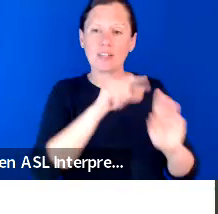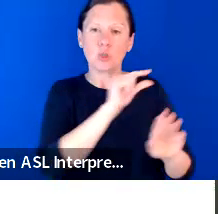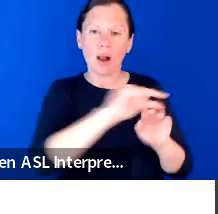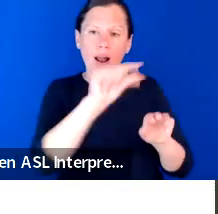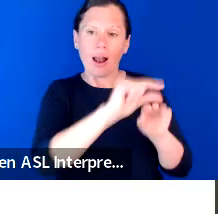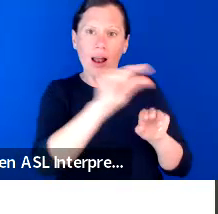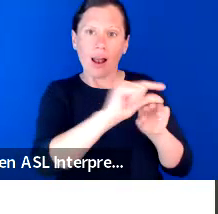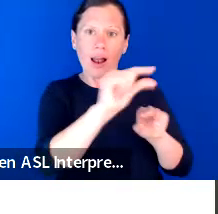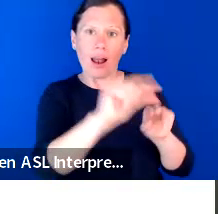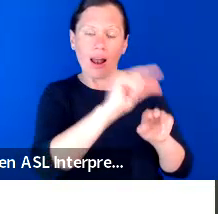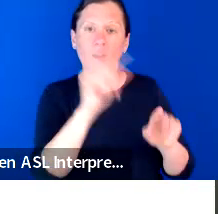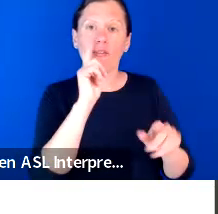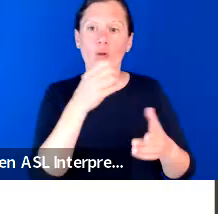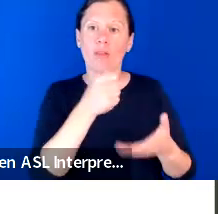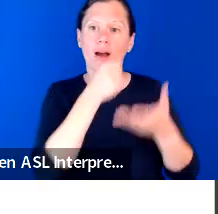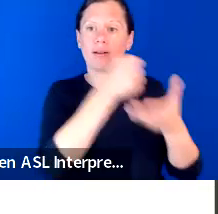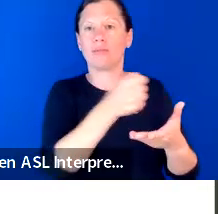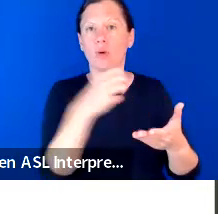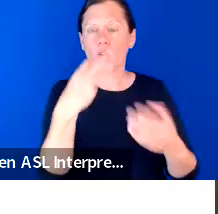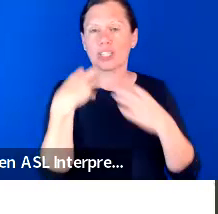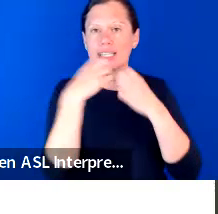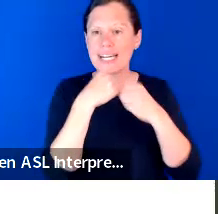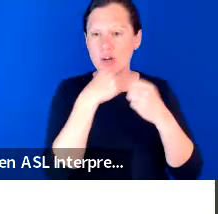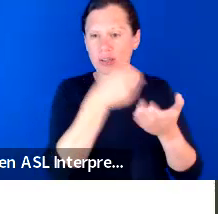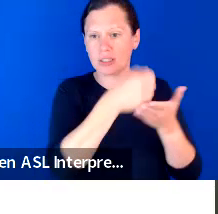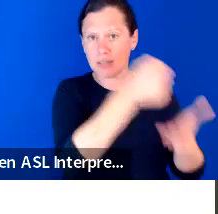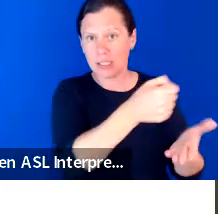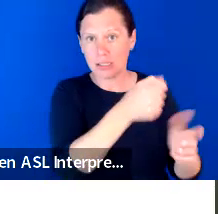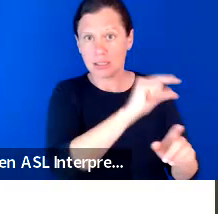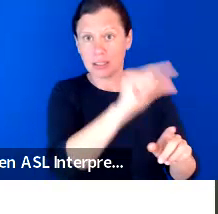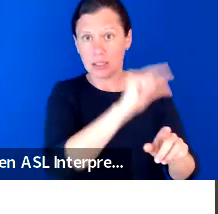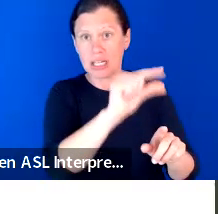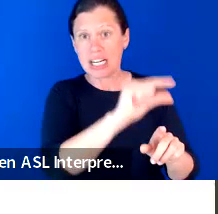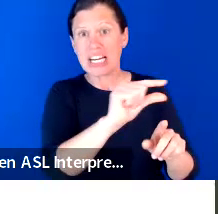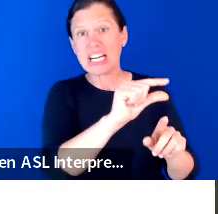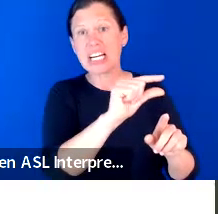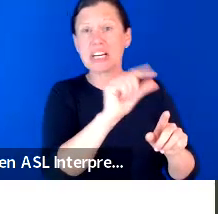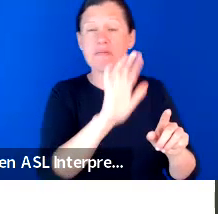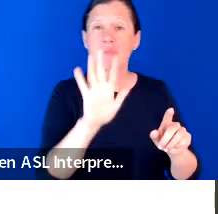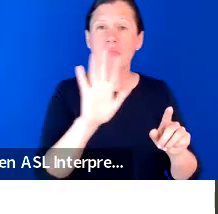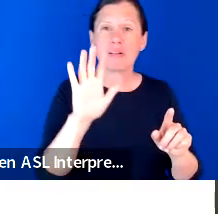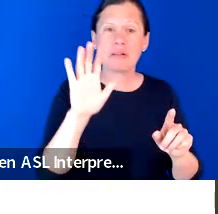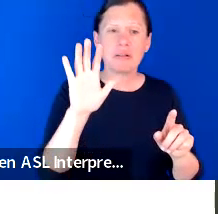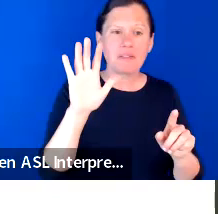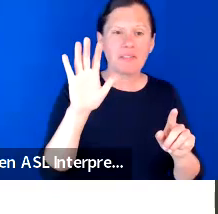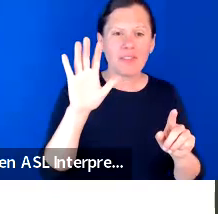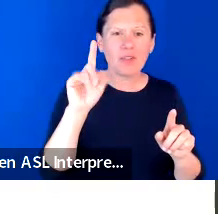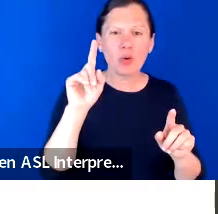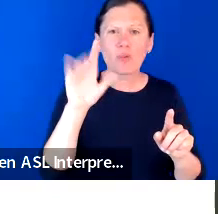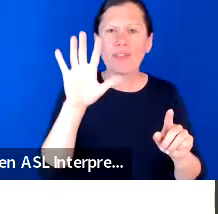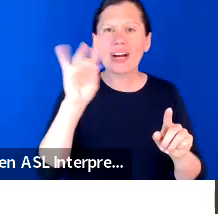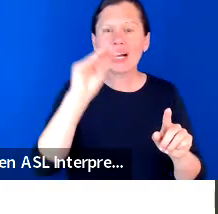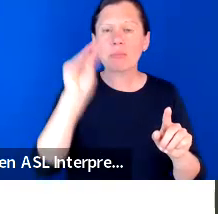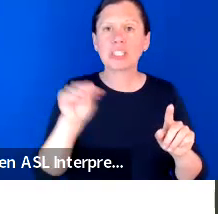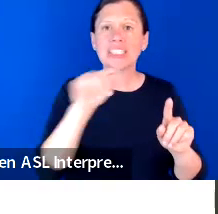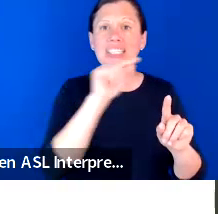program. Workers contribute 0.58% of every paycheck to WA Cares. And you can see